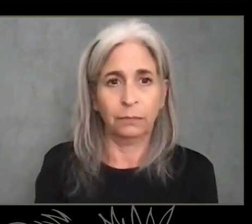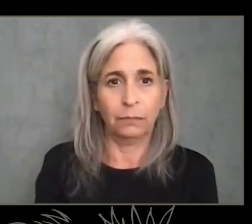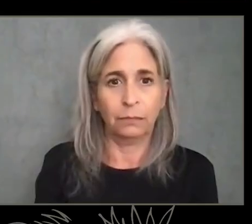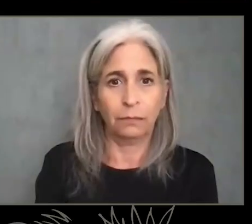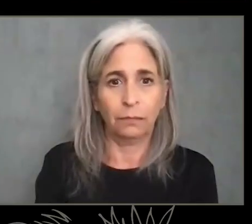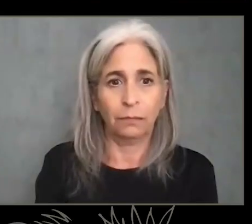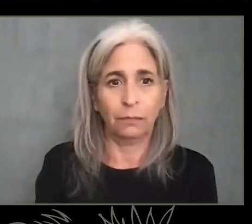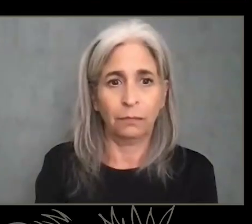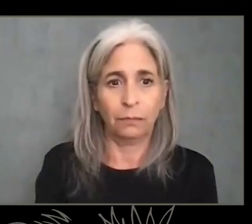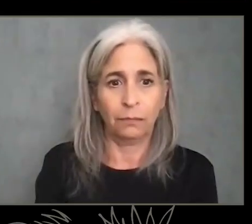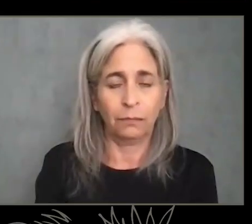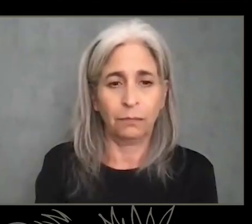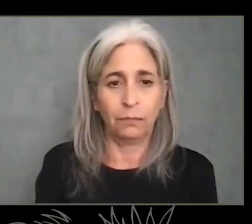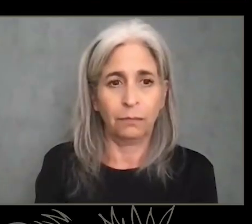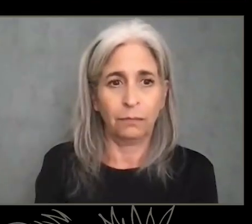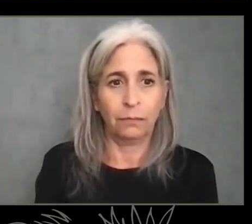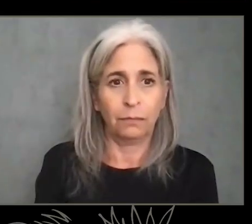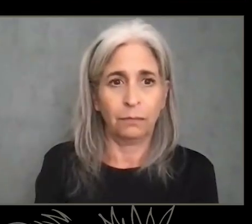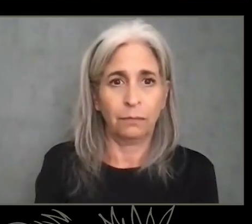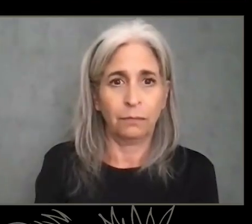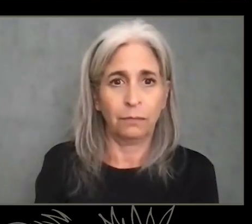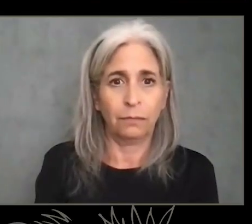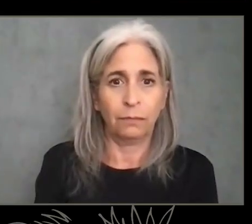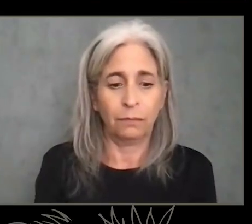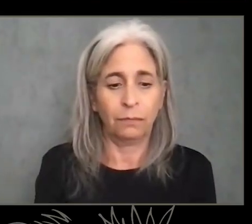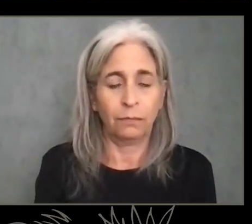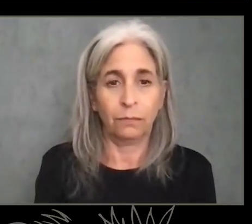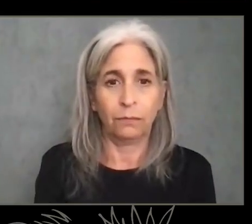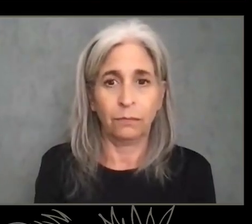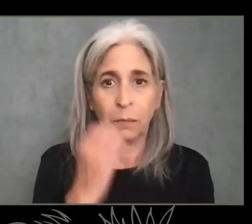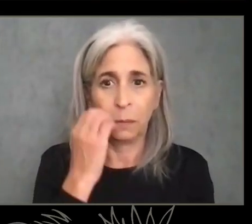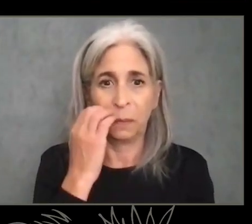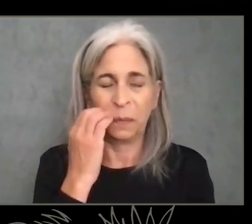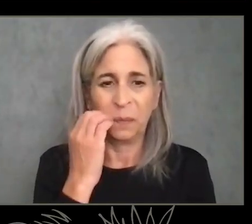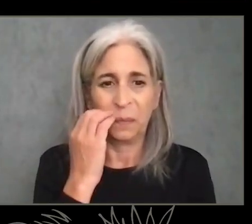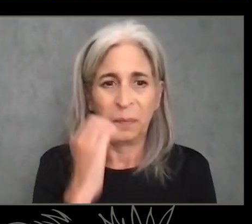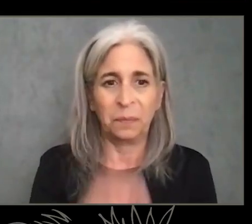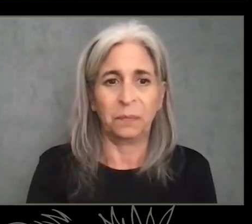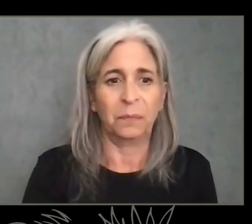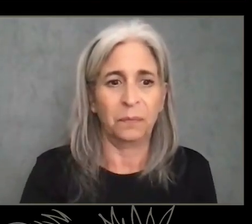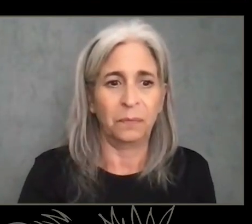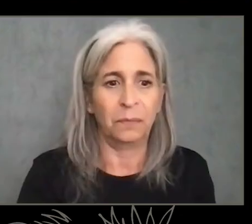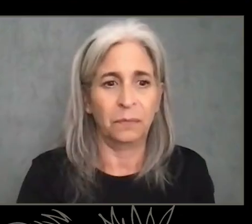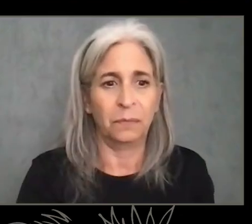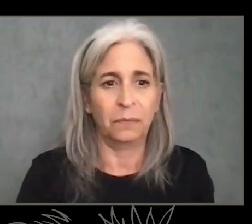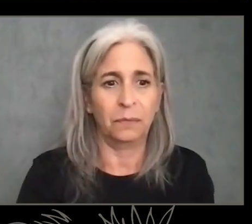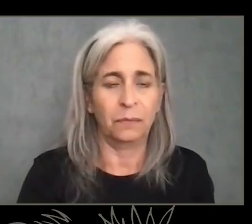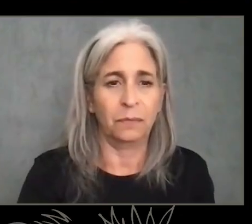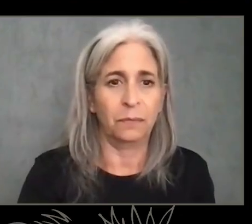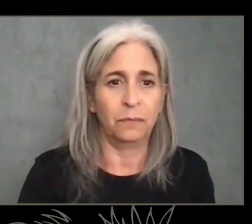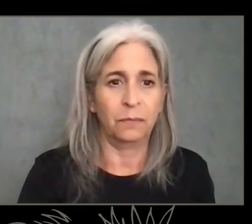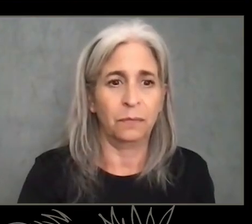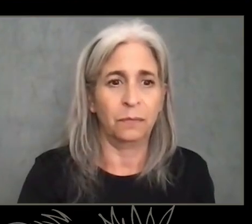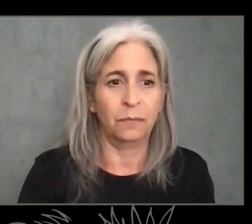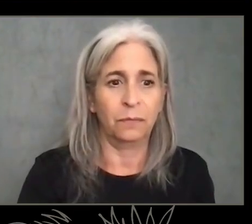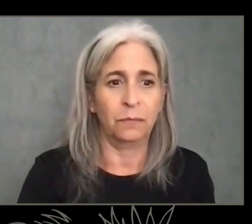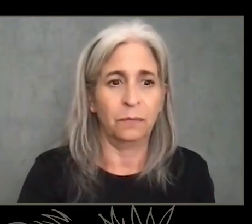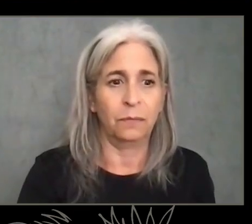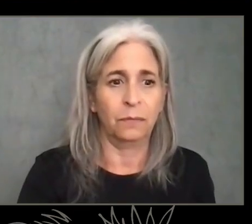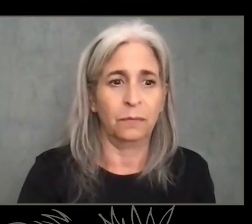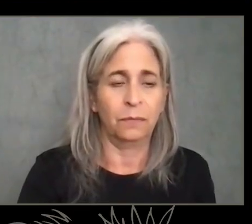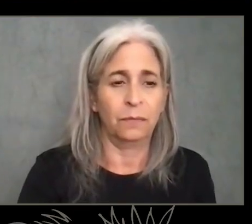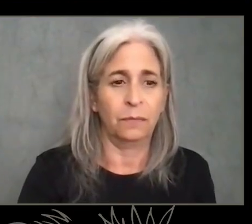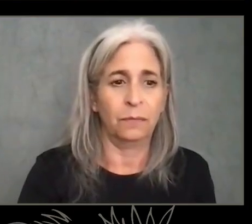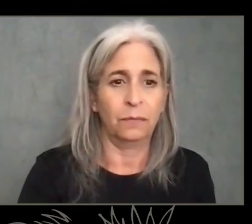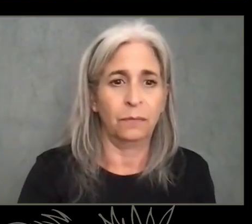I think it's also on our side to provide these kinds of solutions. And yeah, I think that's it. I hope this was